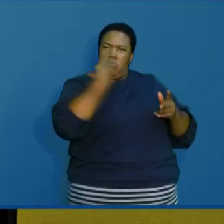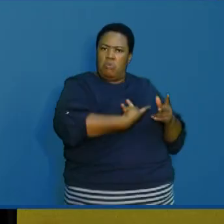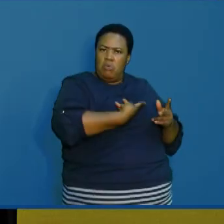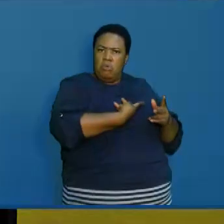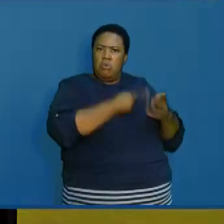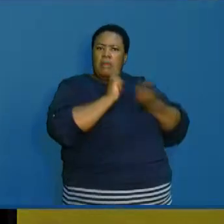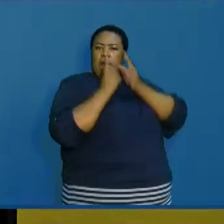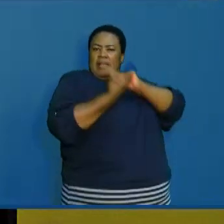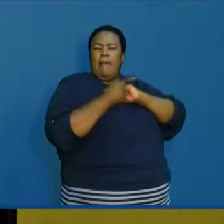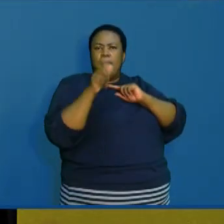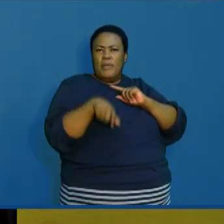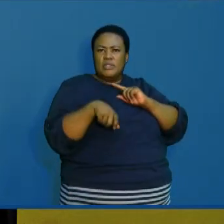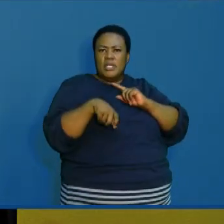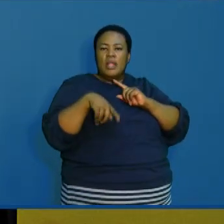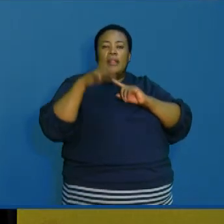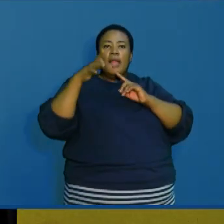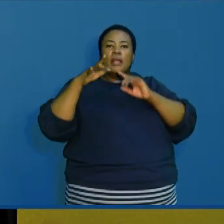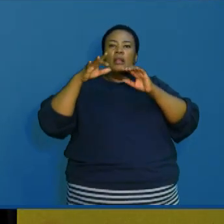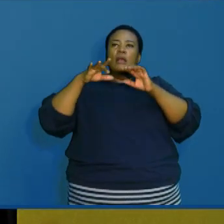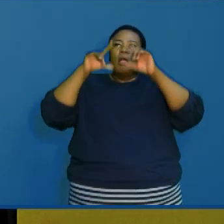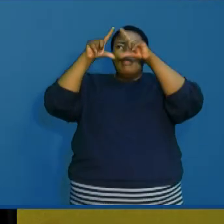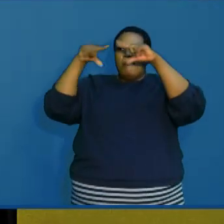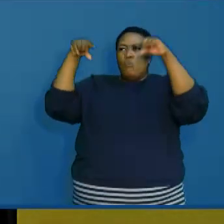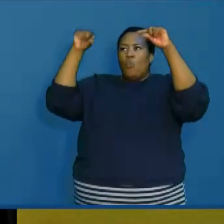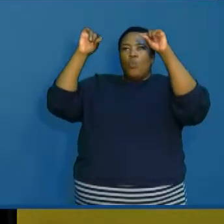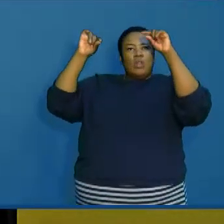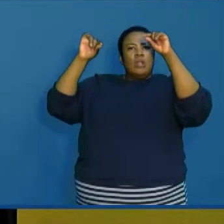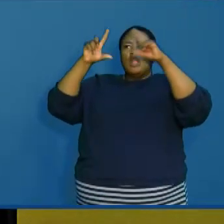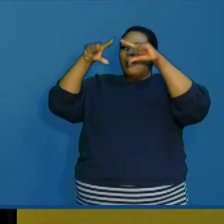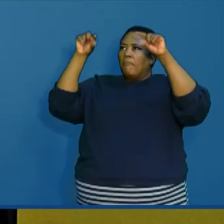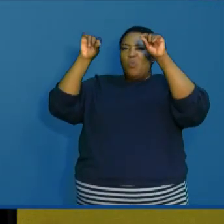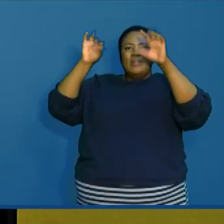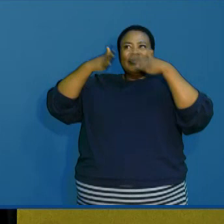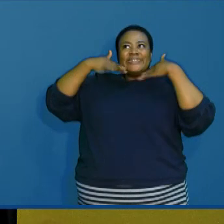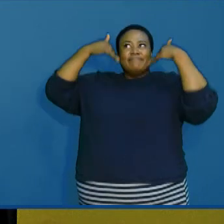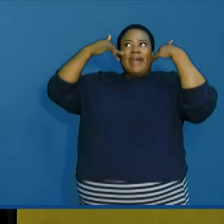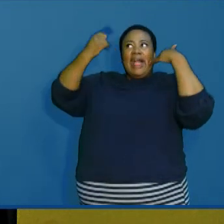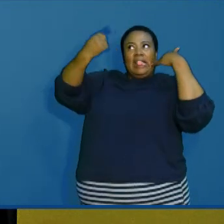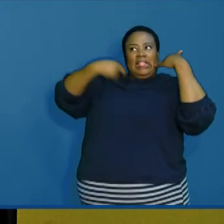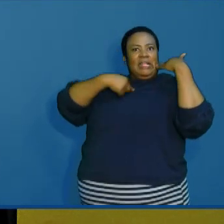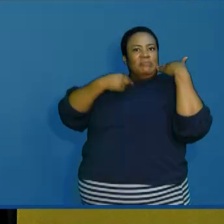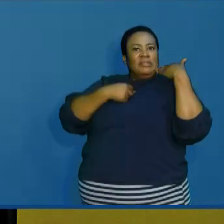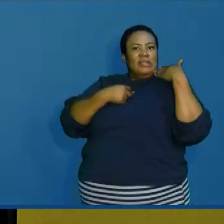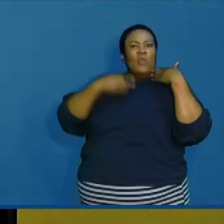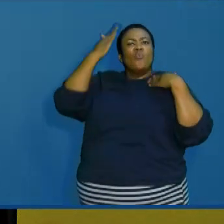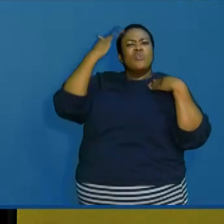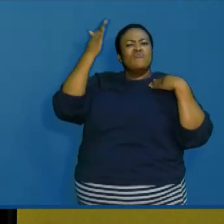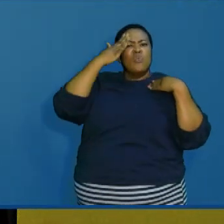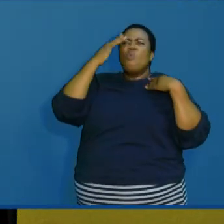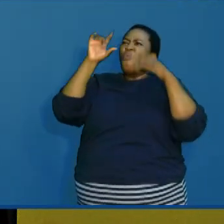example, the moon smiled back at me. We all know that a moon is a rock. It doesn't have a